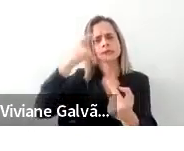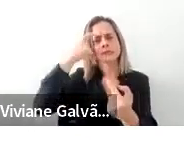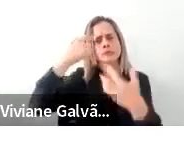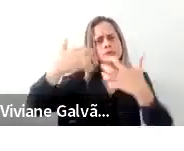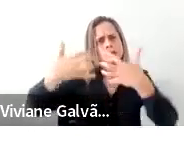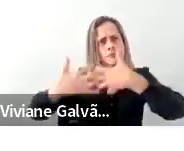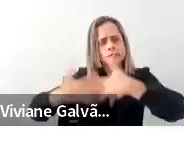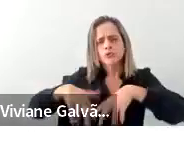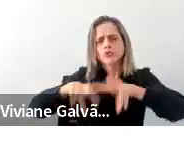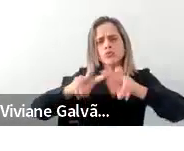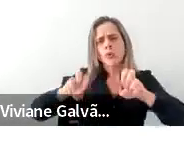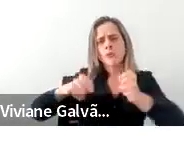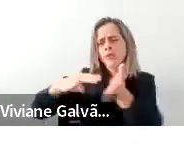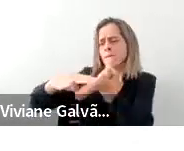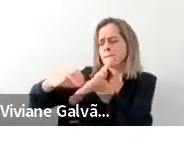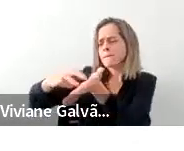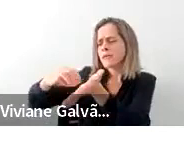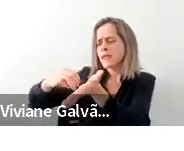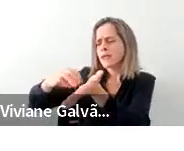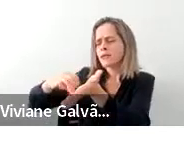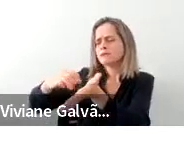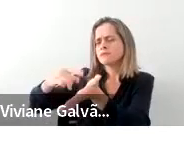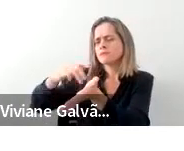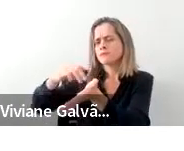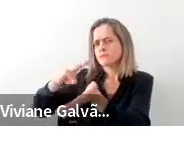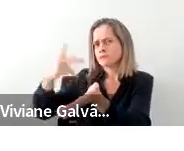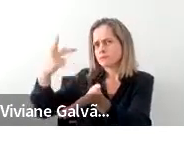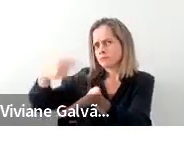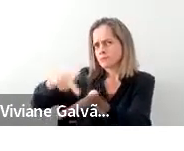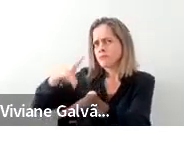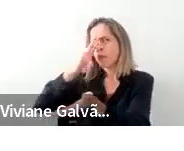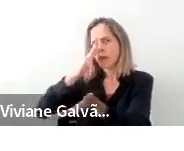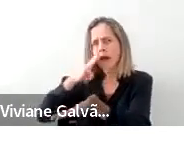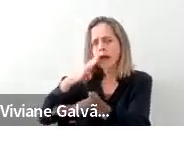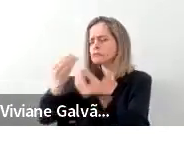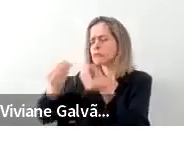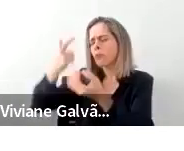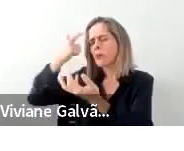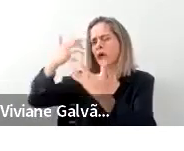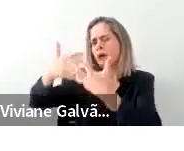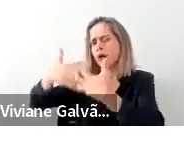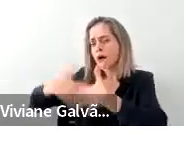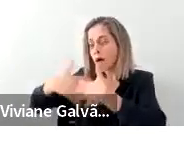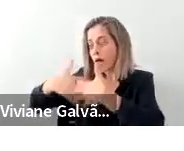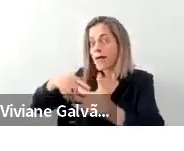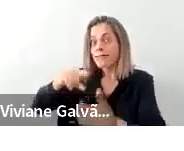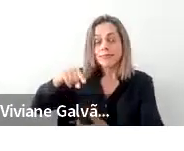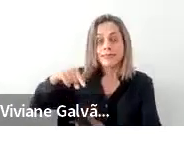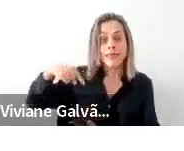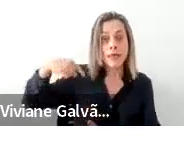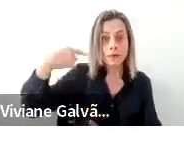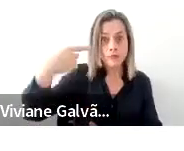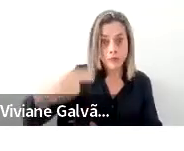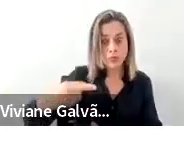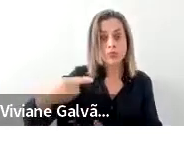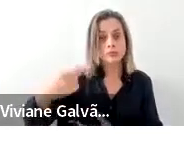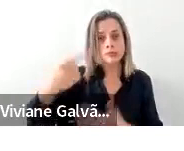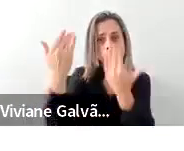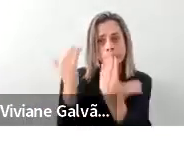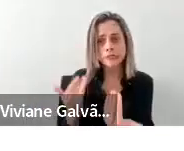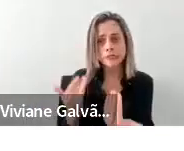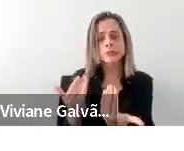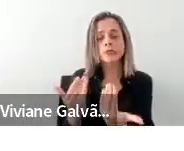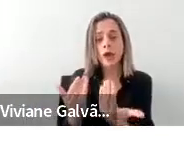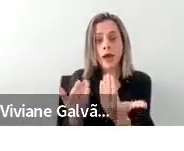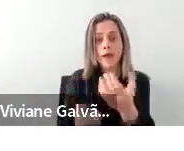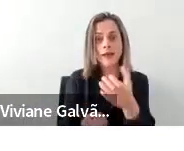or rather elaborate a method of our own for psychology. It's not a question of taking formulas from Marx or from